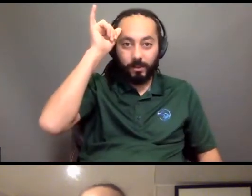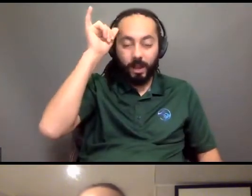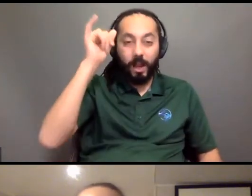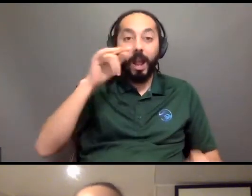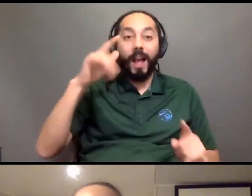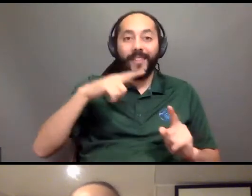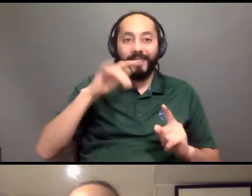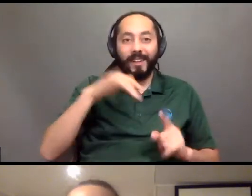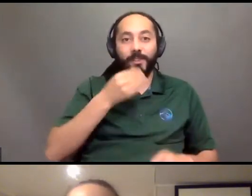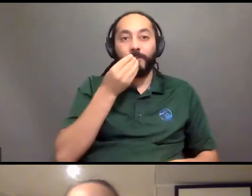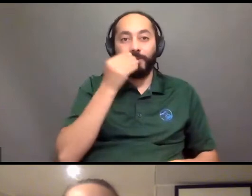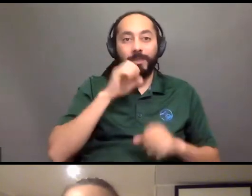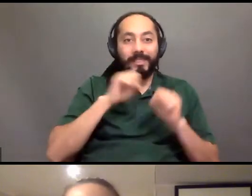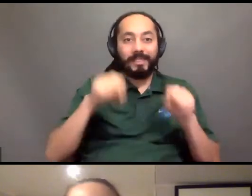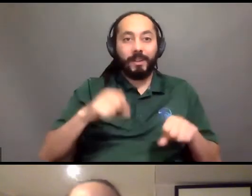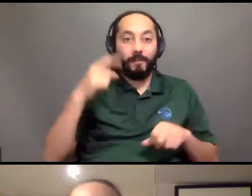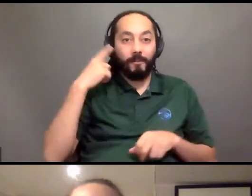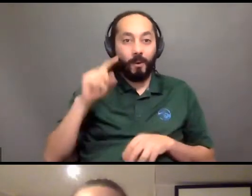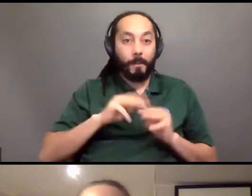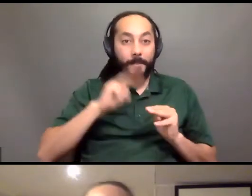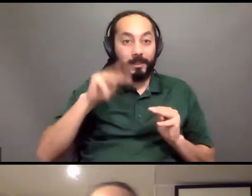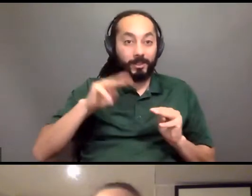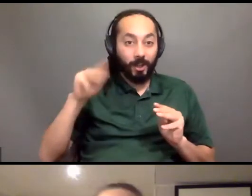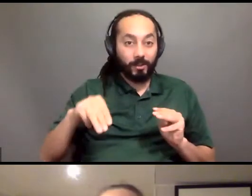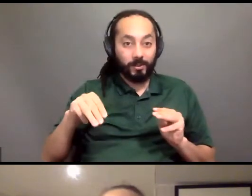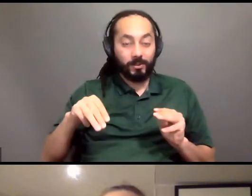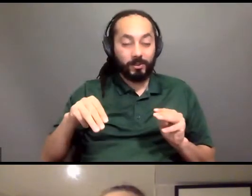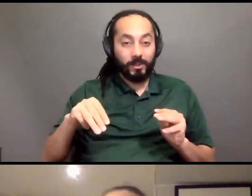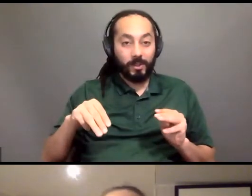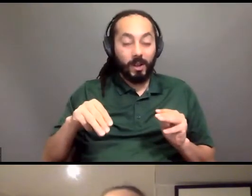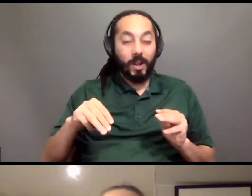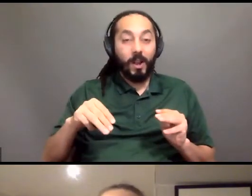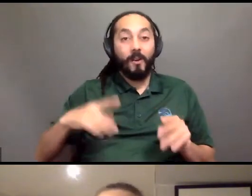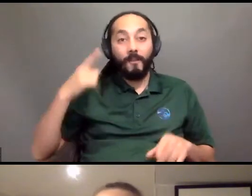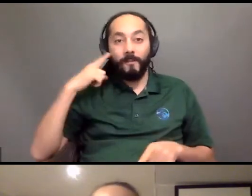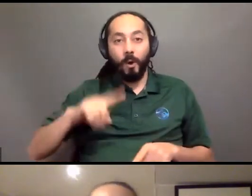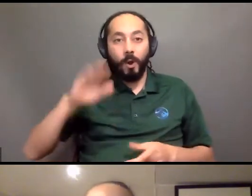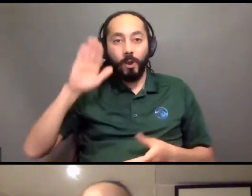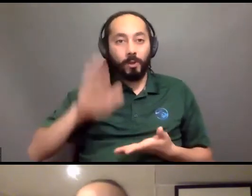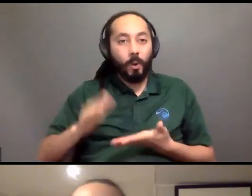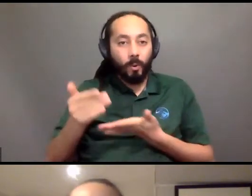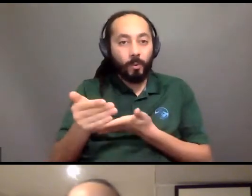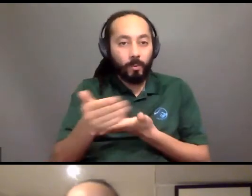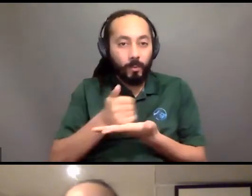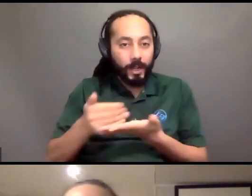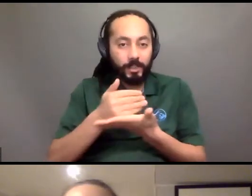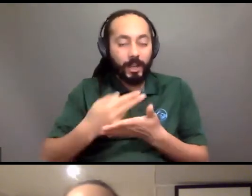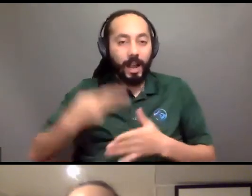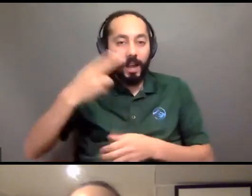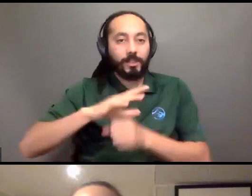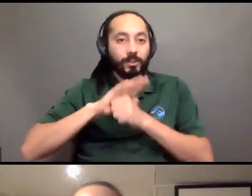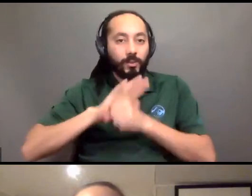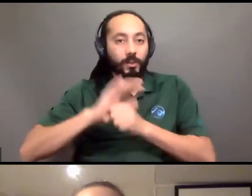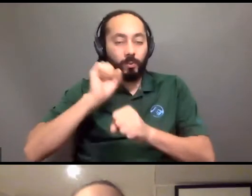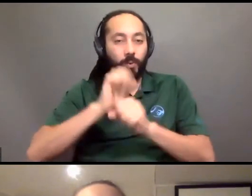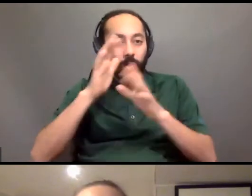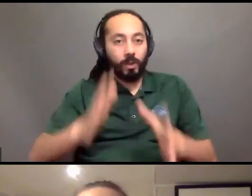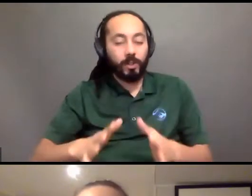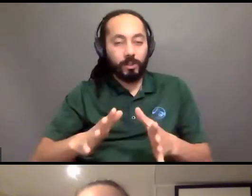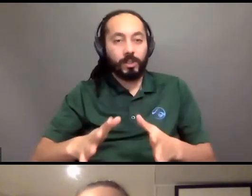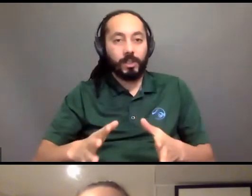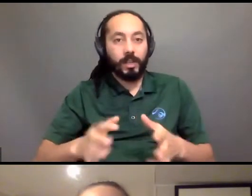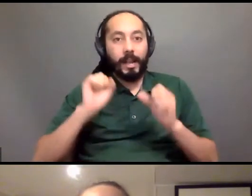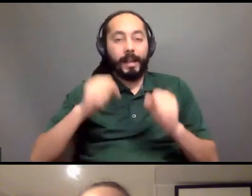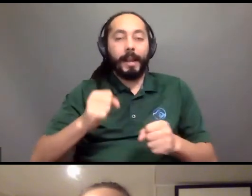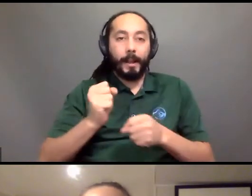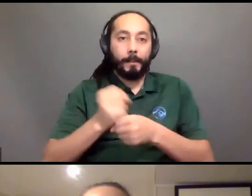so that low wage, high stressed workers can get a cheap meal and get enough energy to